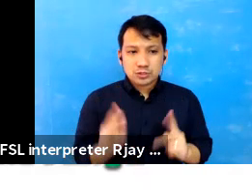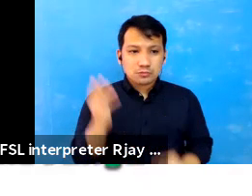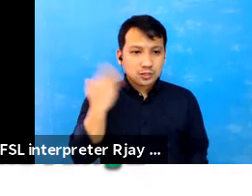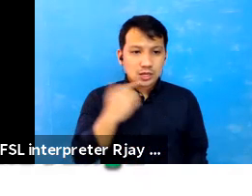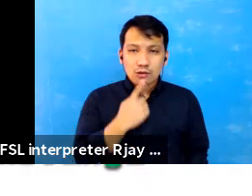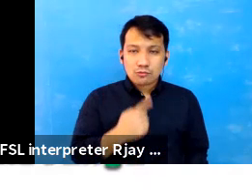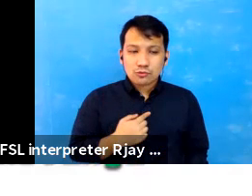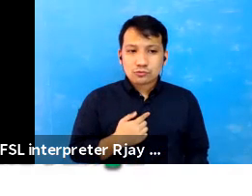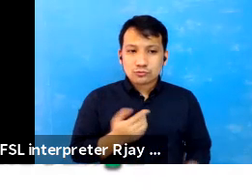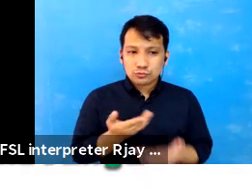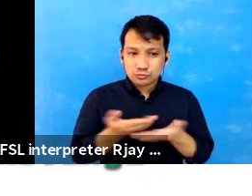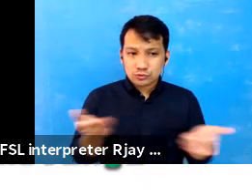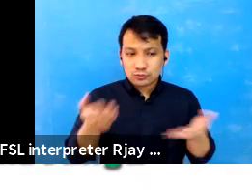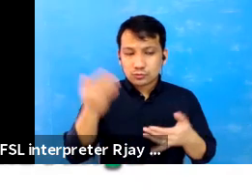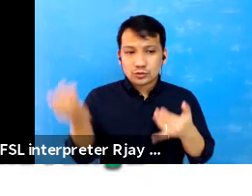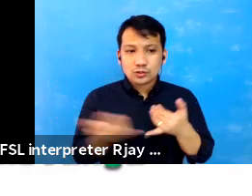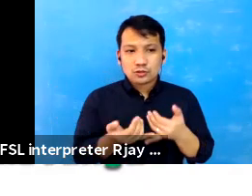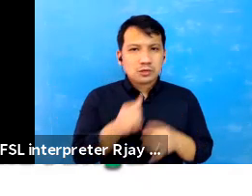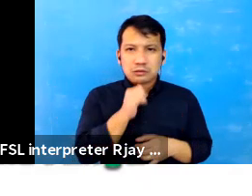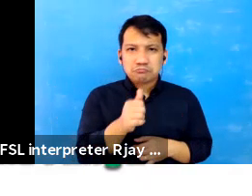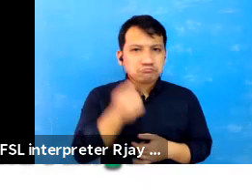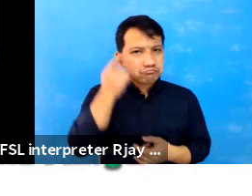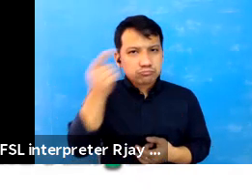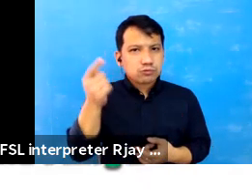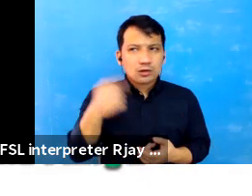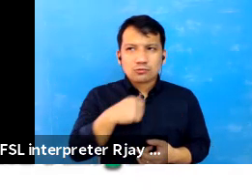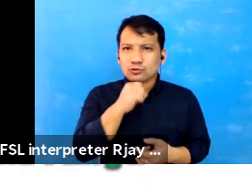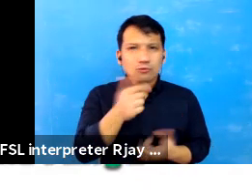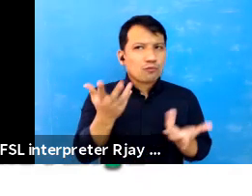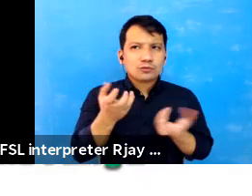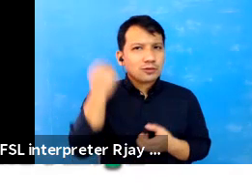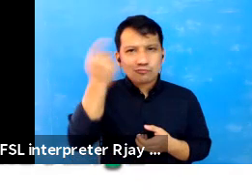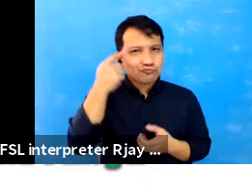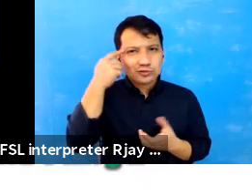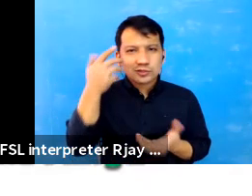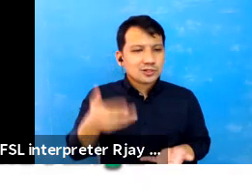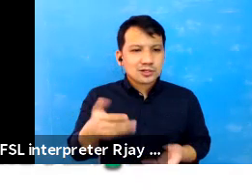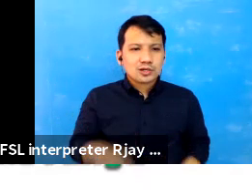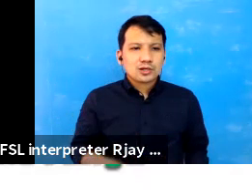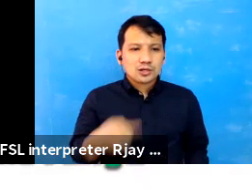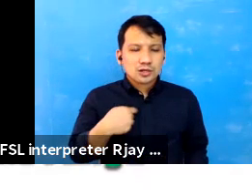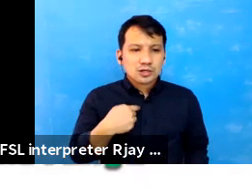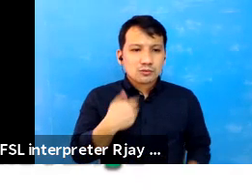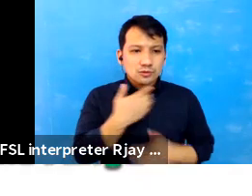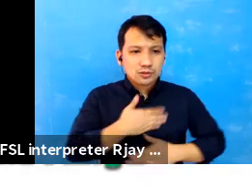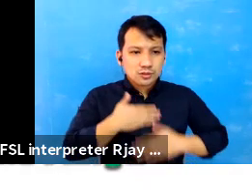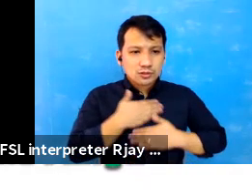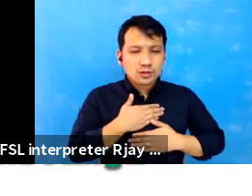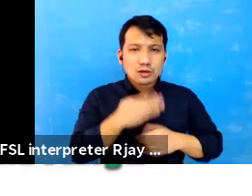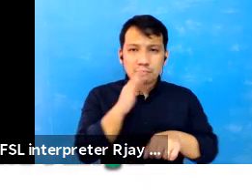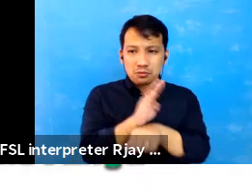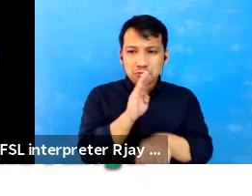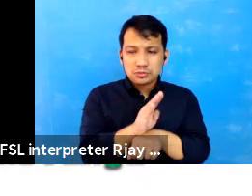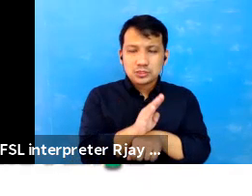as introduced, I never dreamed to be a politician. I was happy in a thriving